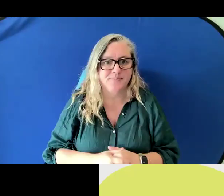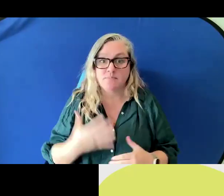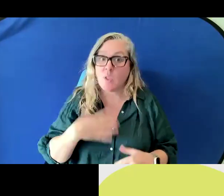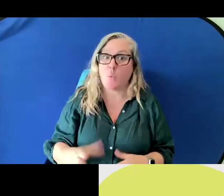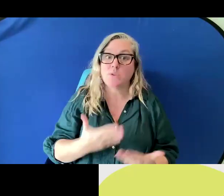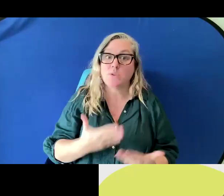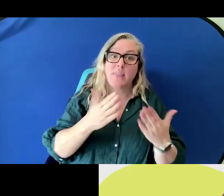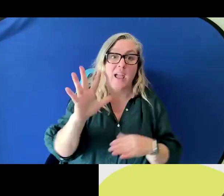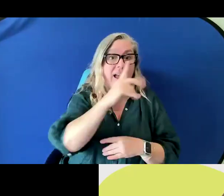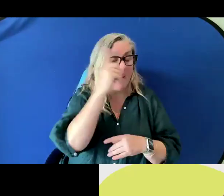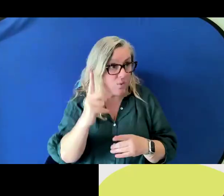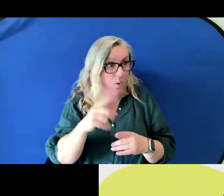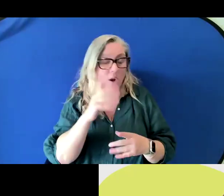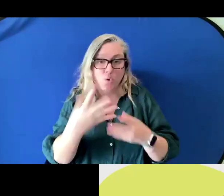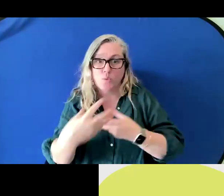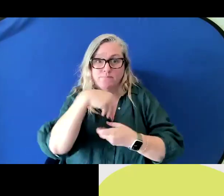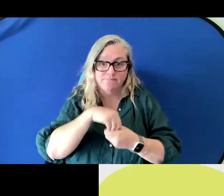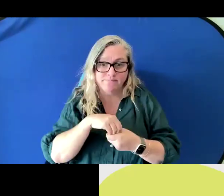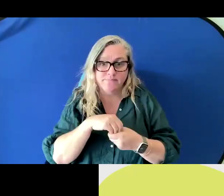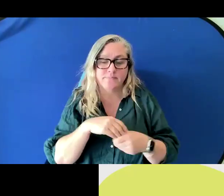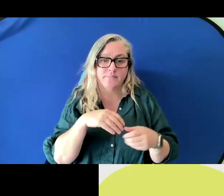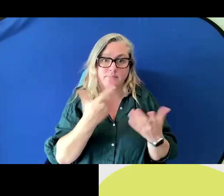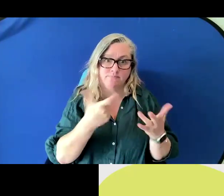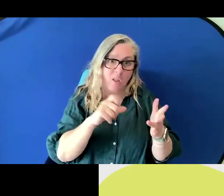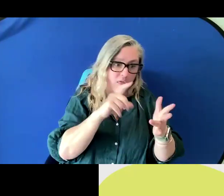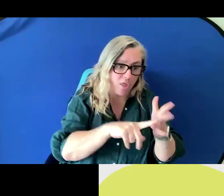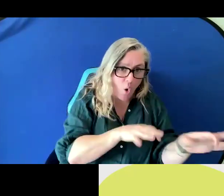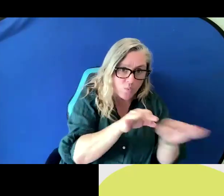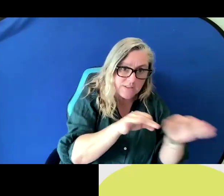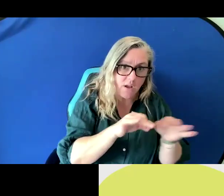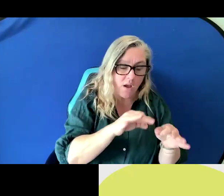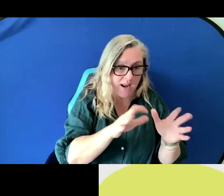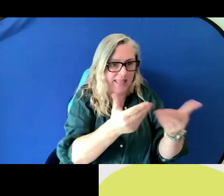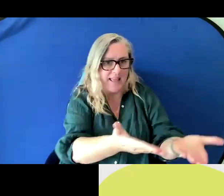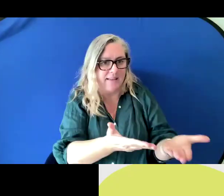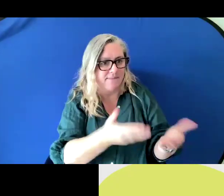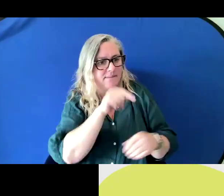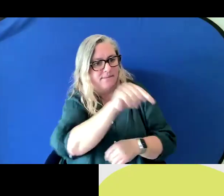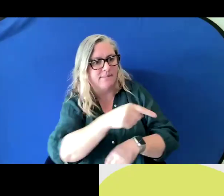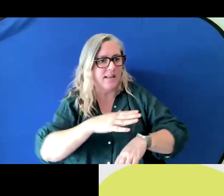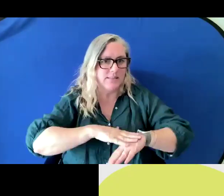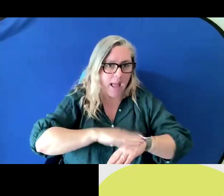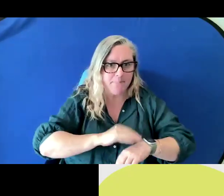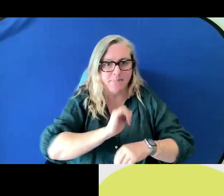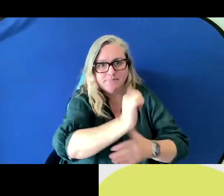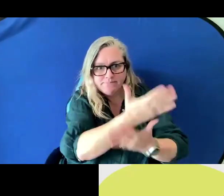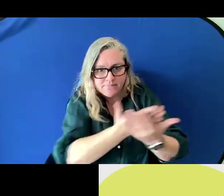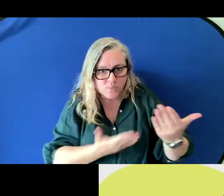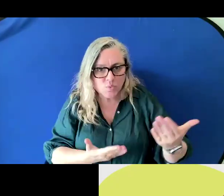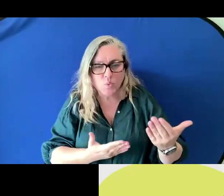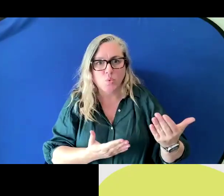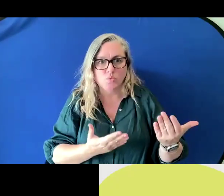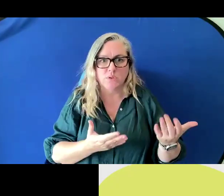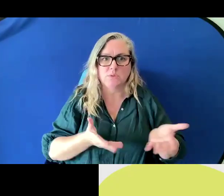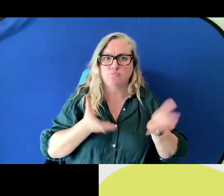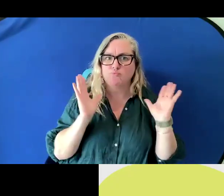thank everyone who made this possible, our incredible co-designers who gave their time and their stories so generously, our project team